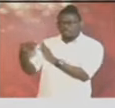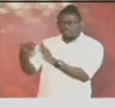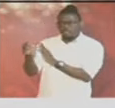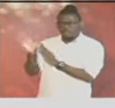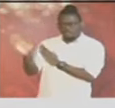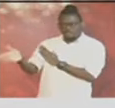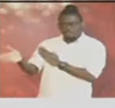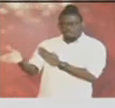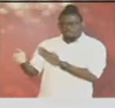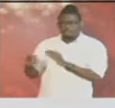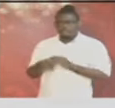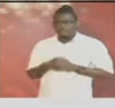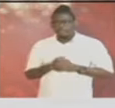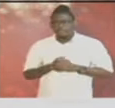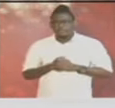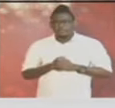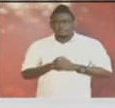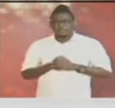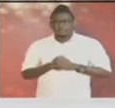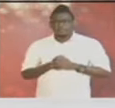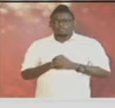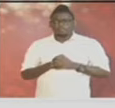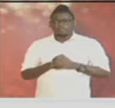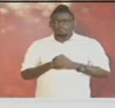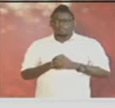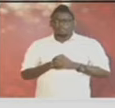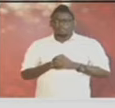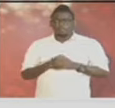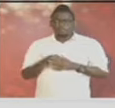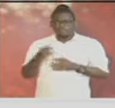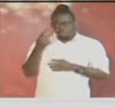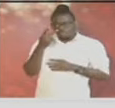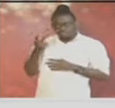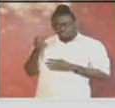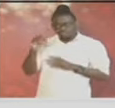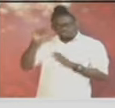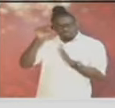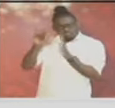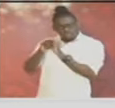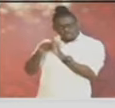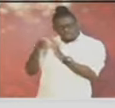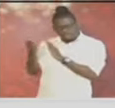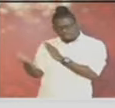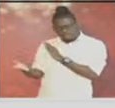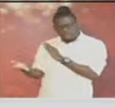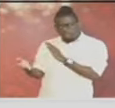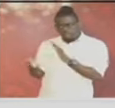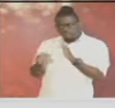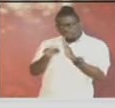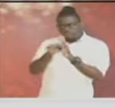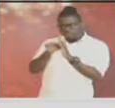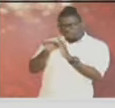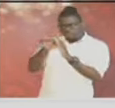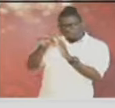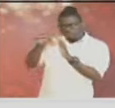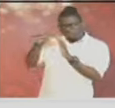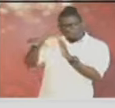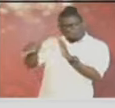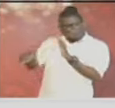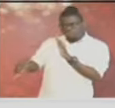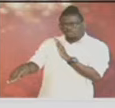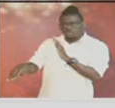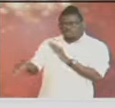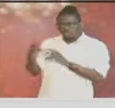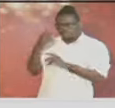please. Looking at the epidemiologic trends, we bring the now familiar epidemic